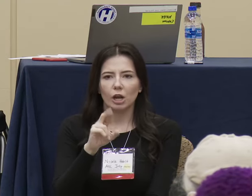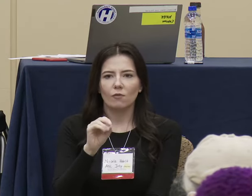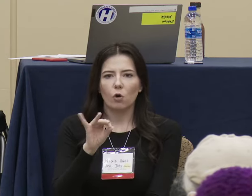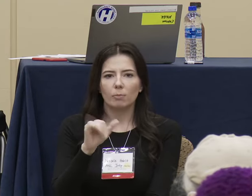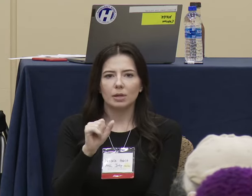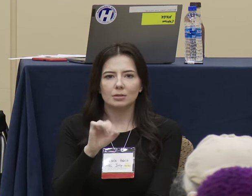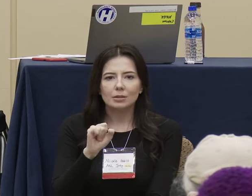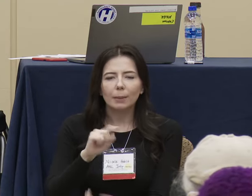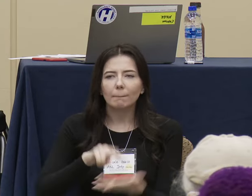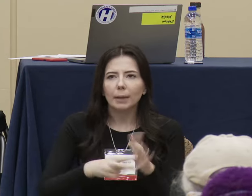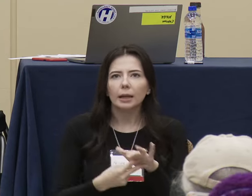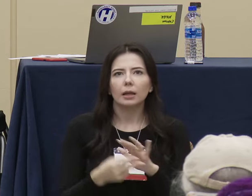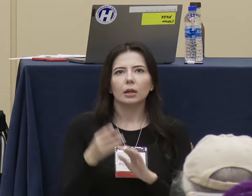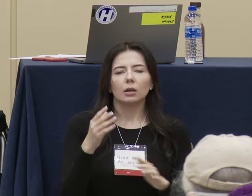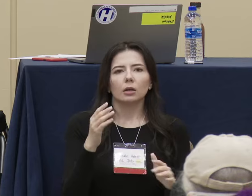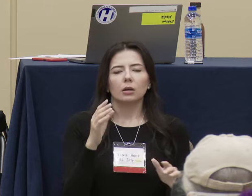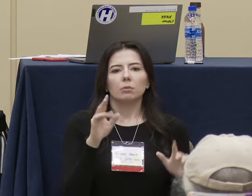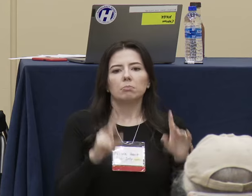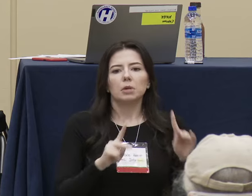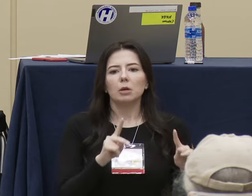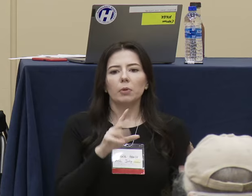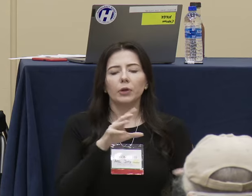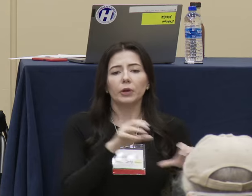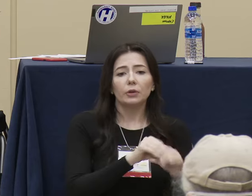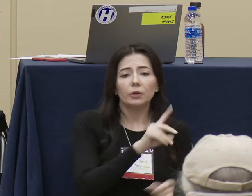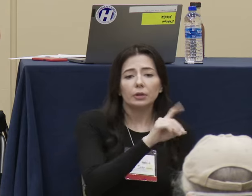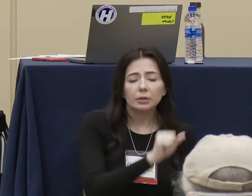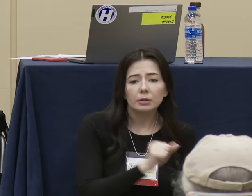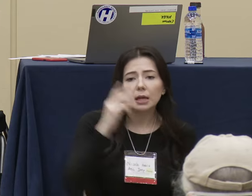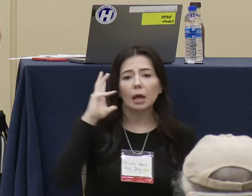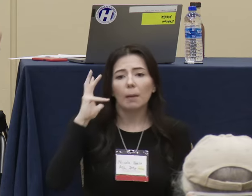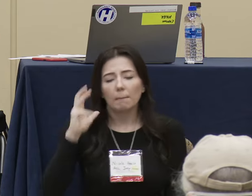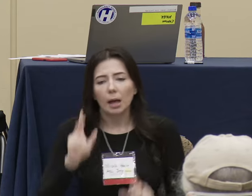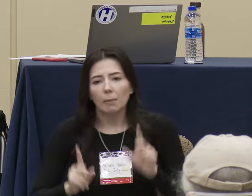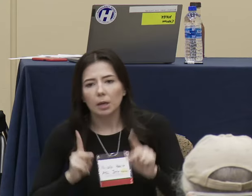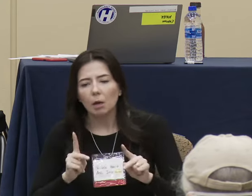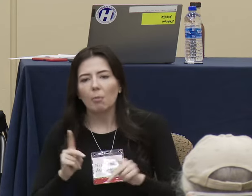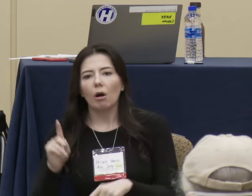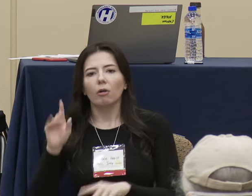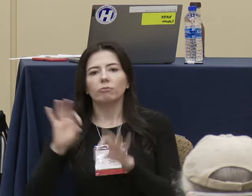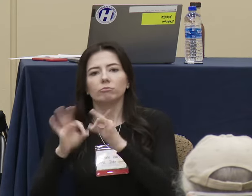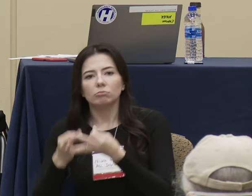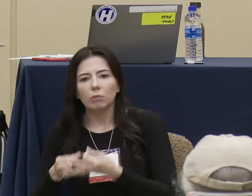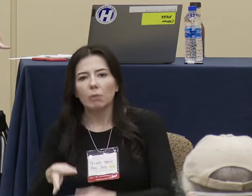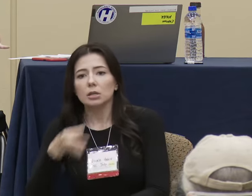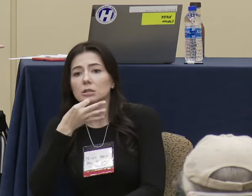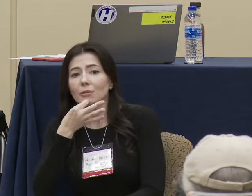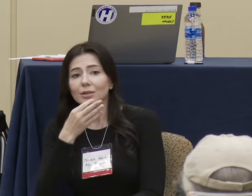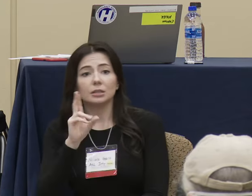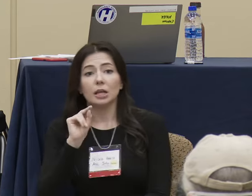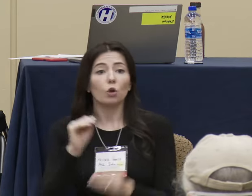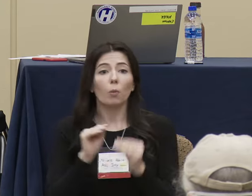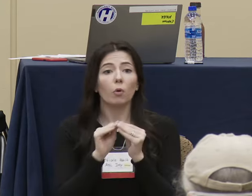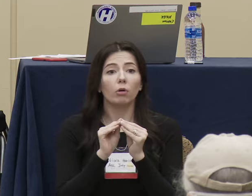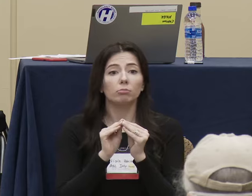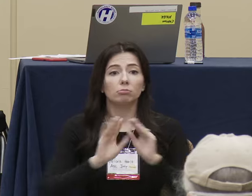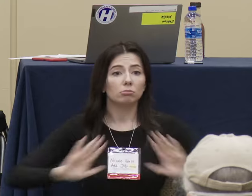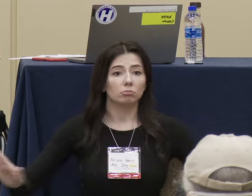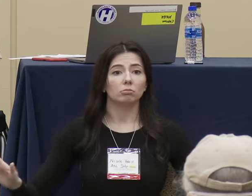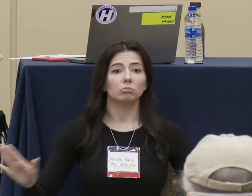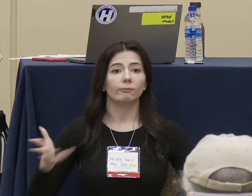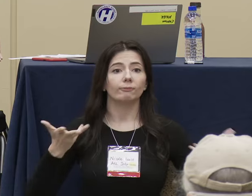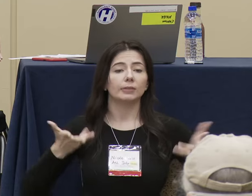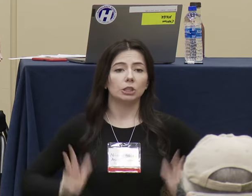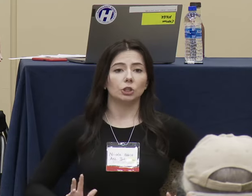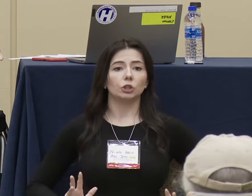until people, including disabled people, mad people, their families, experts, said no more, no